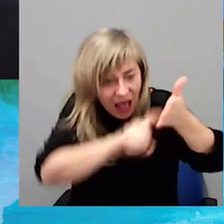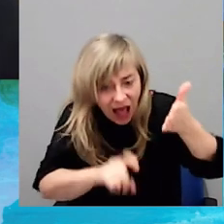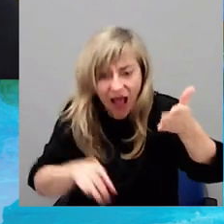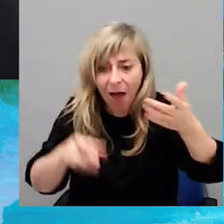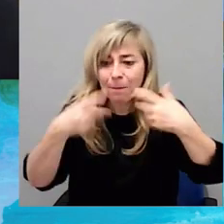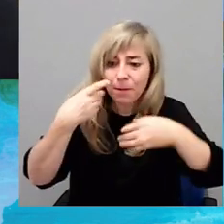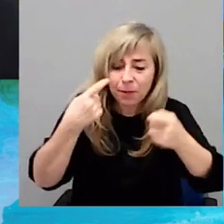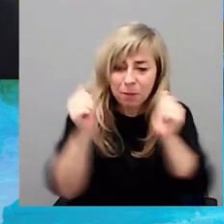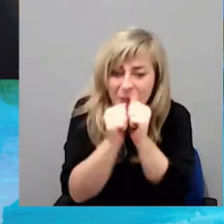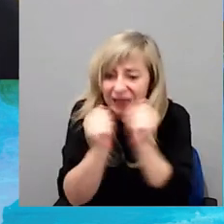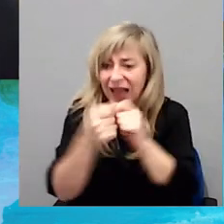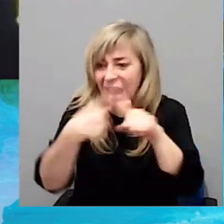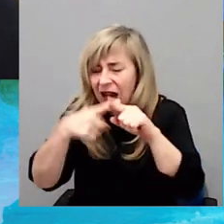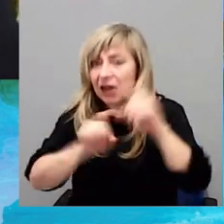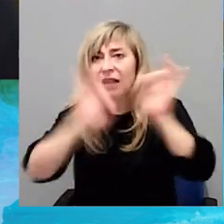cost.